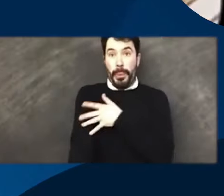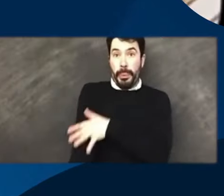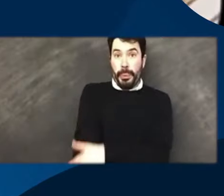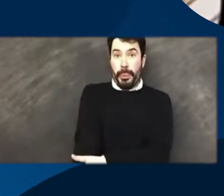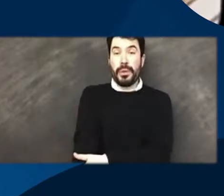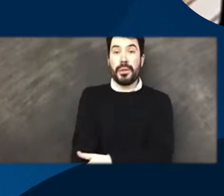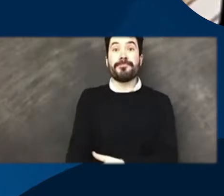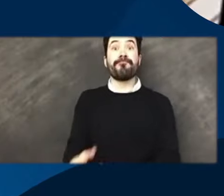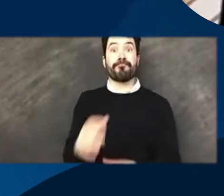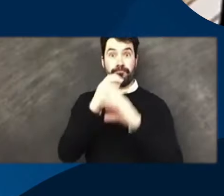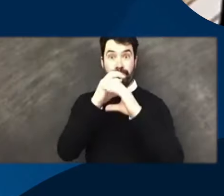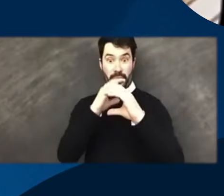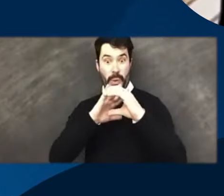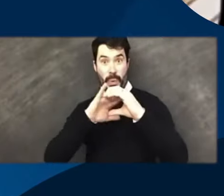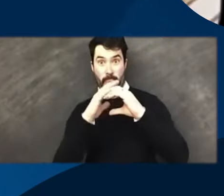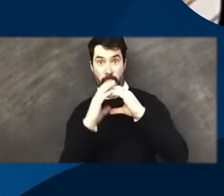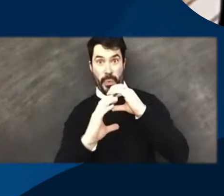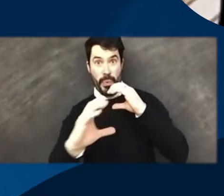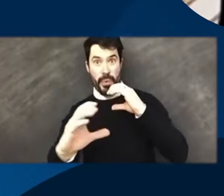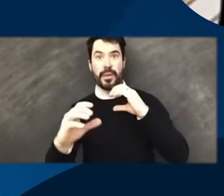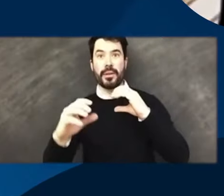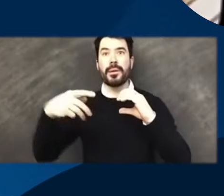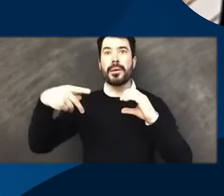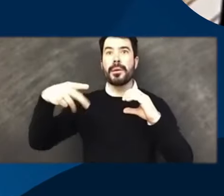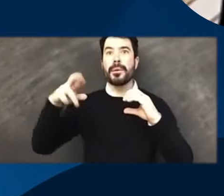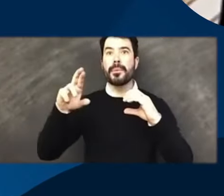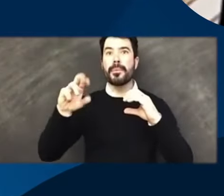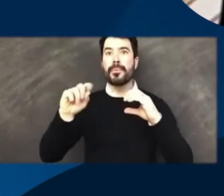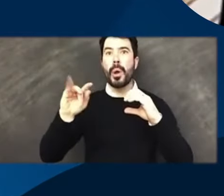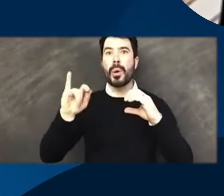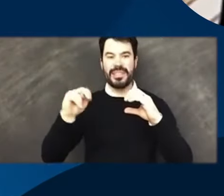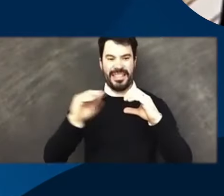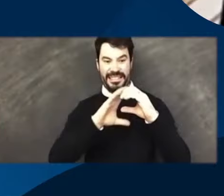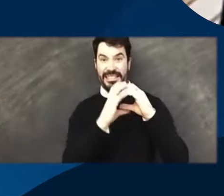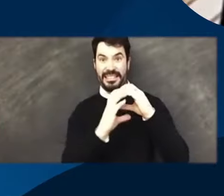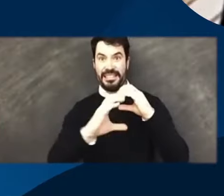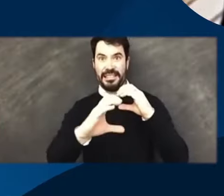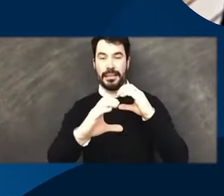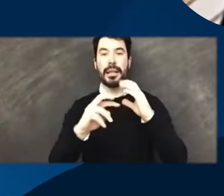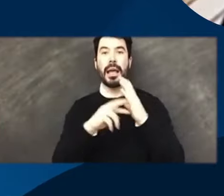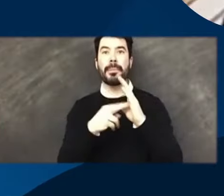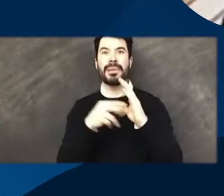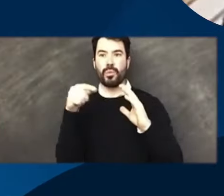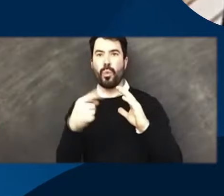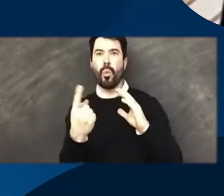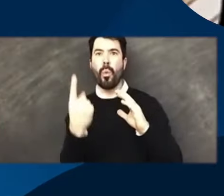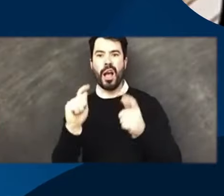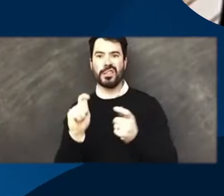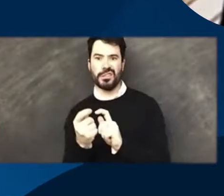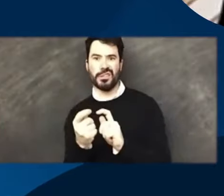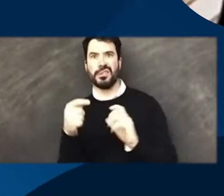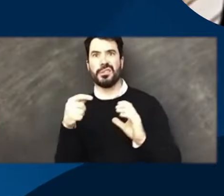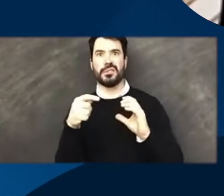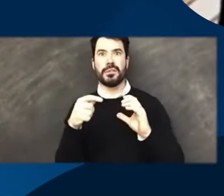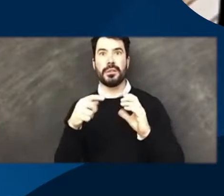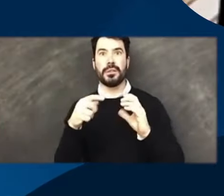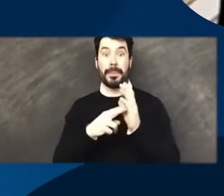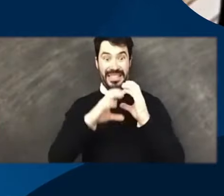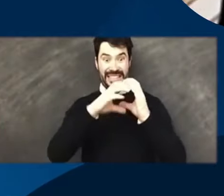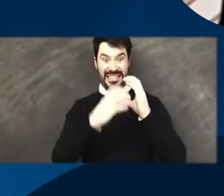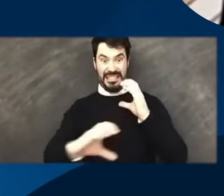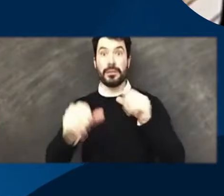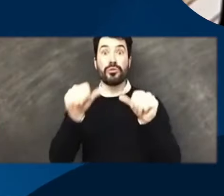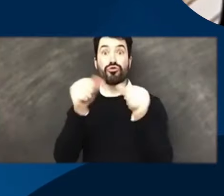vessel wall that can be abnormal. So it's a genetic change that results in an abnormal protein that then results in abnormal structure